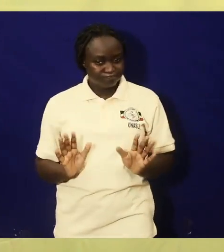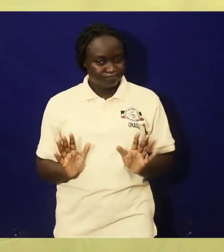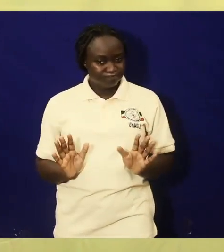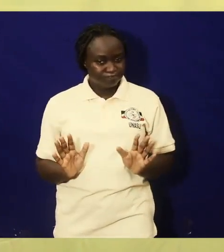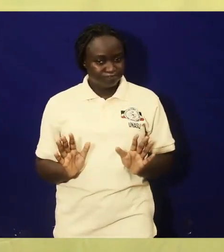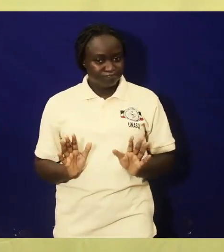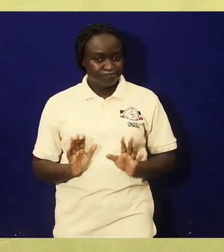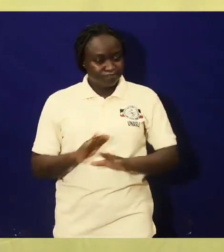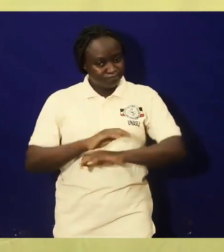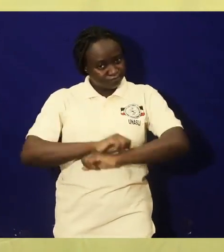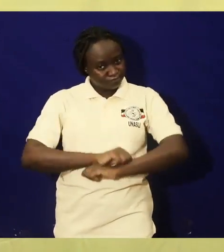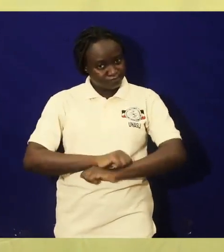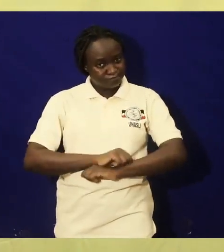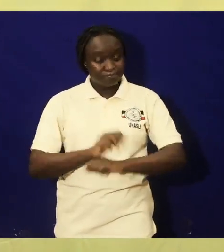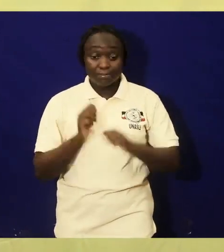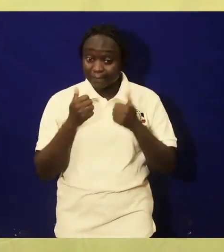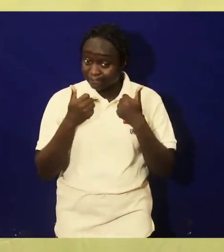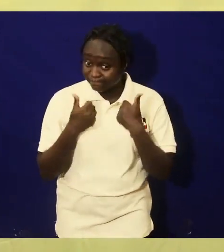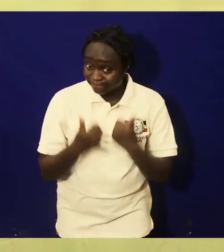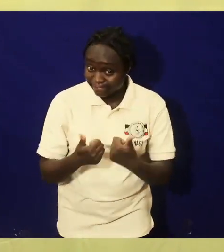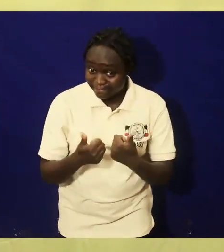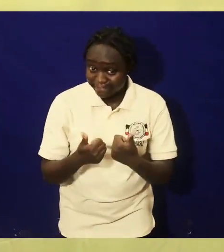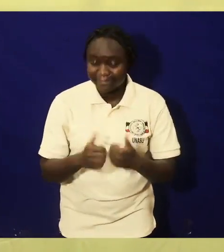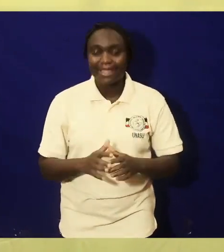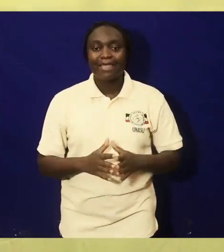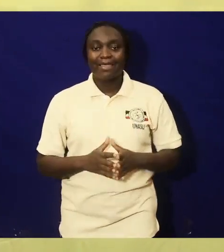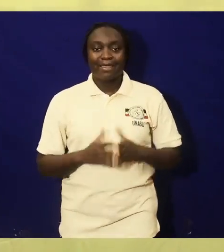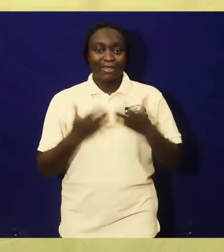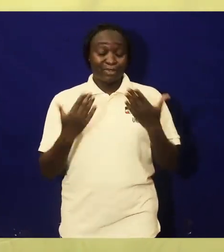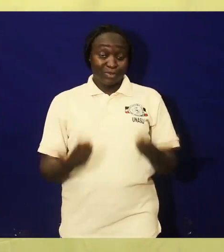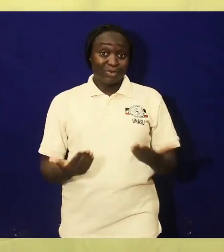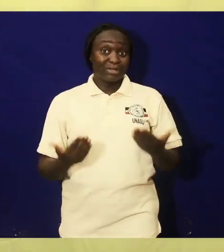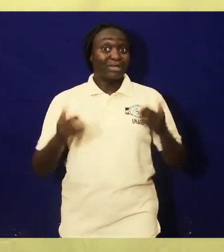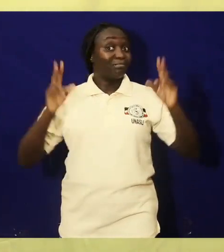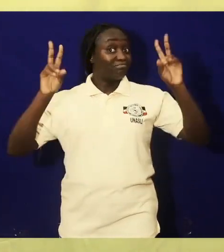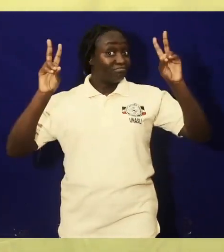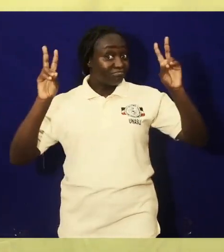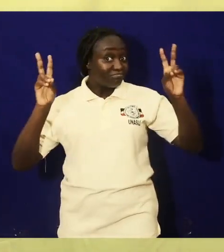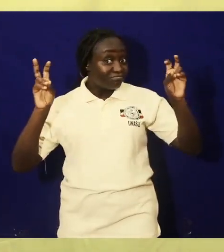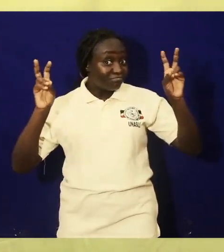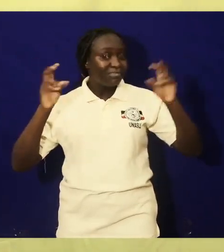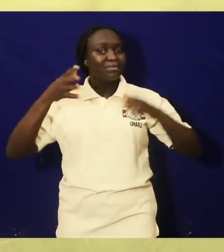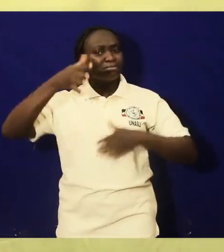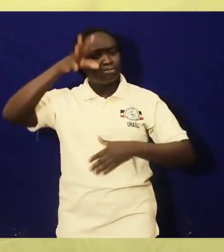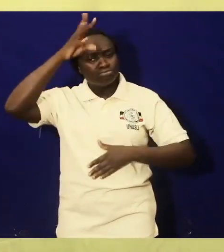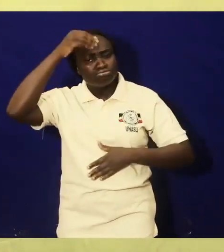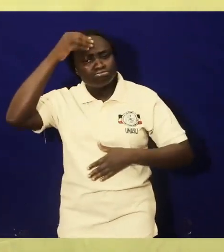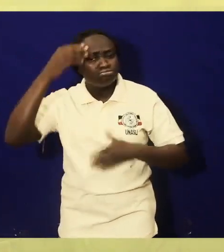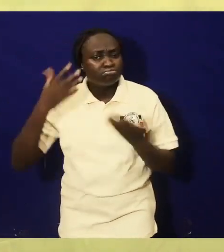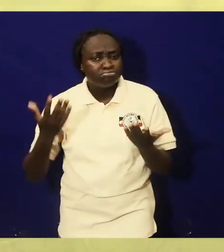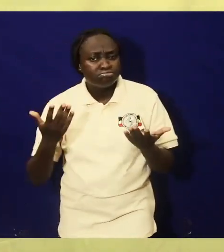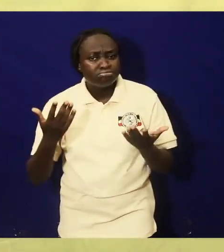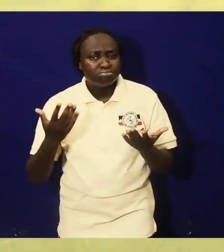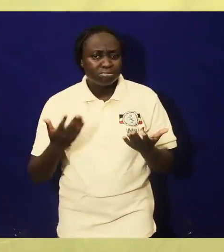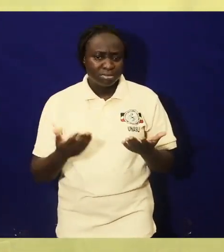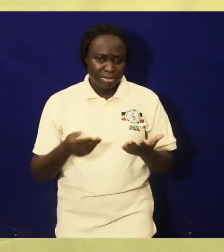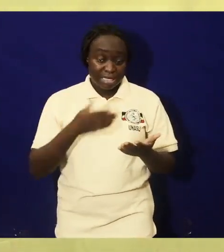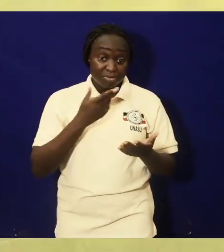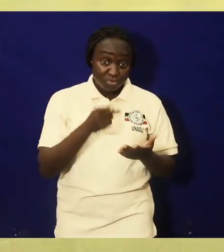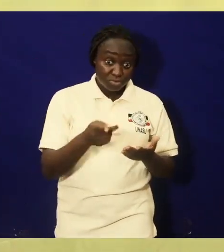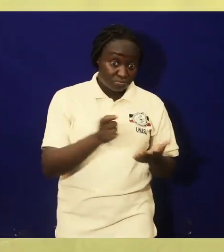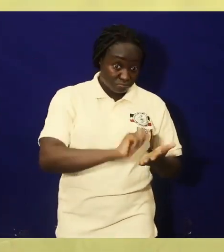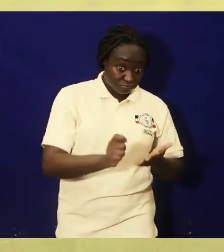nose. And please do not touch your eyes. So, in this lesson,